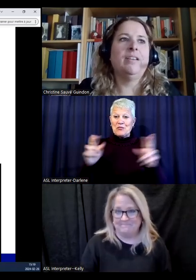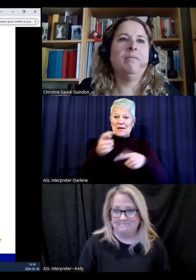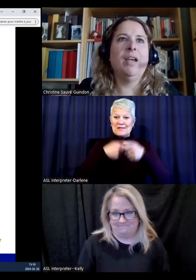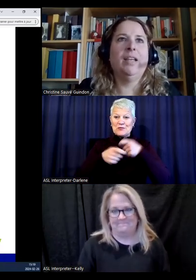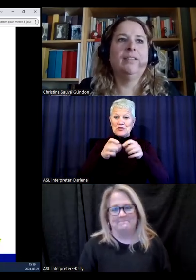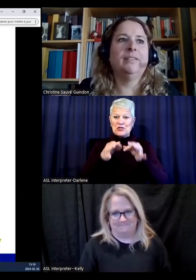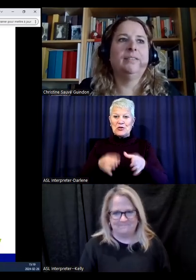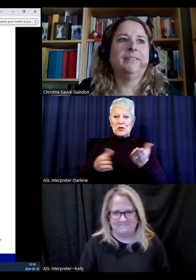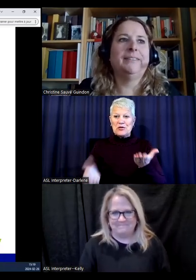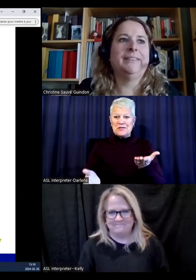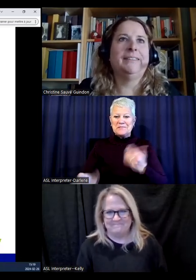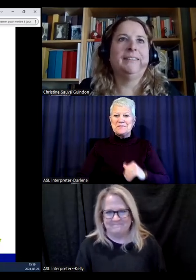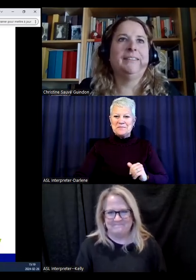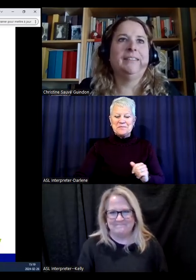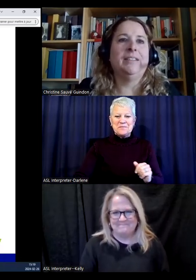all right.